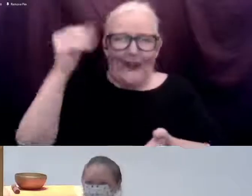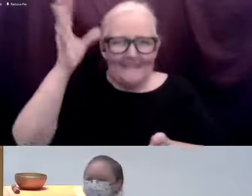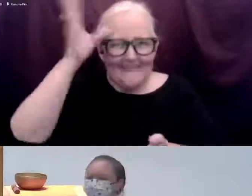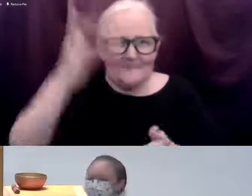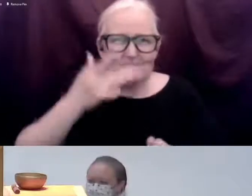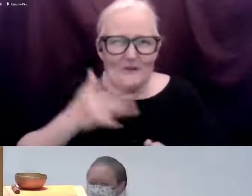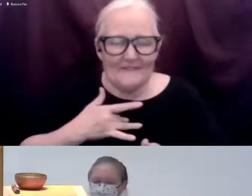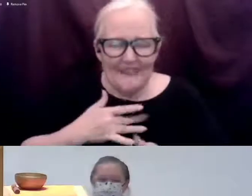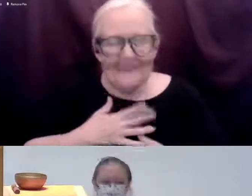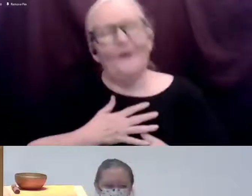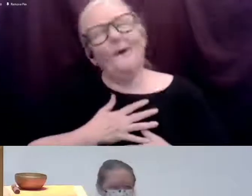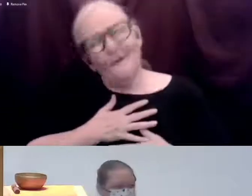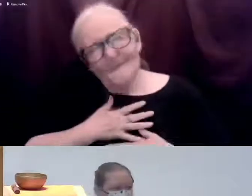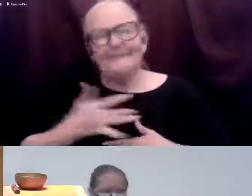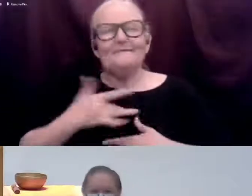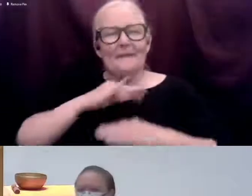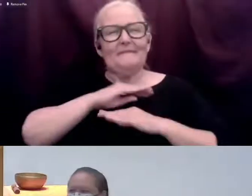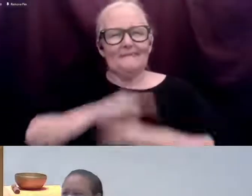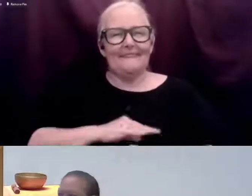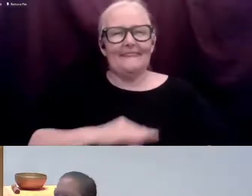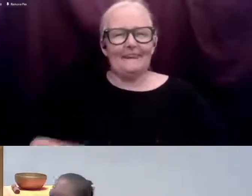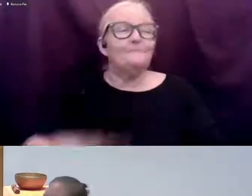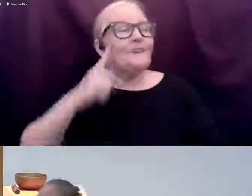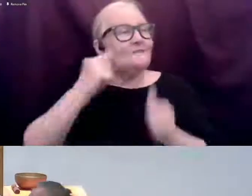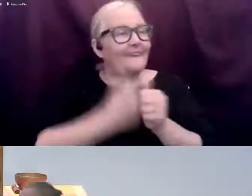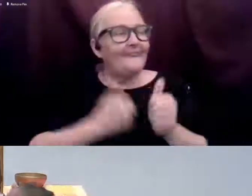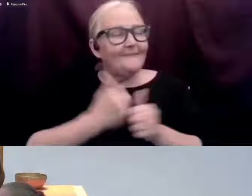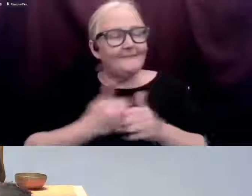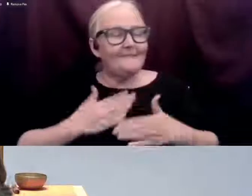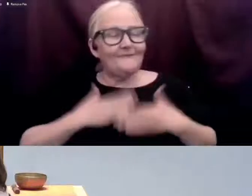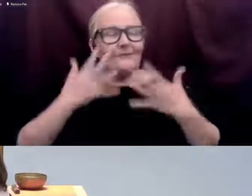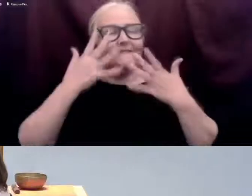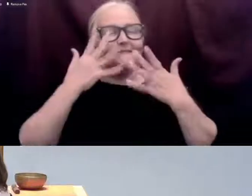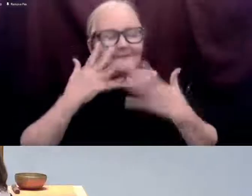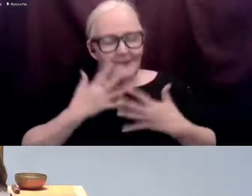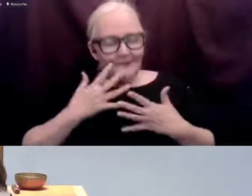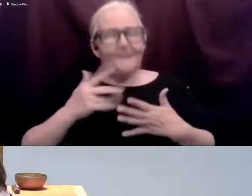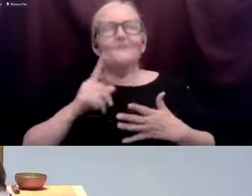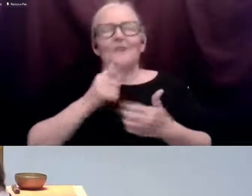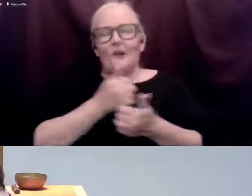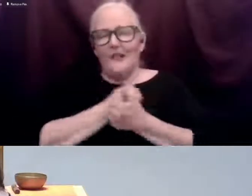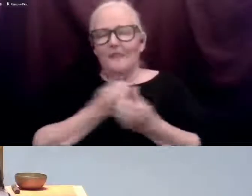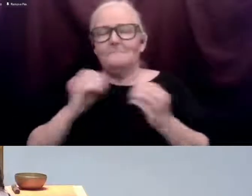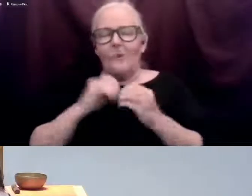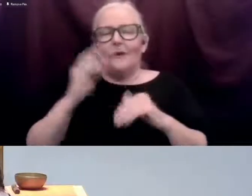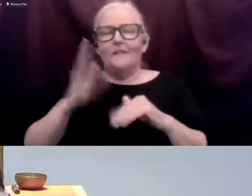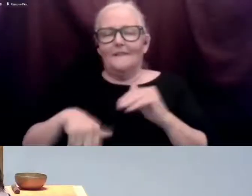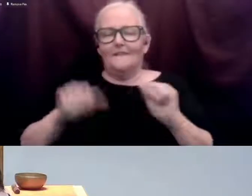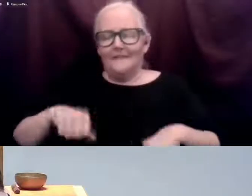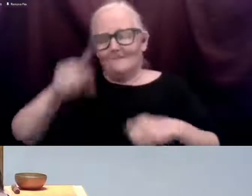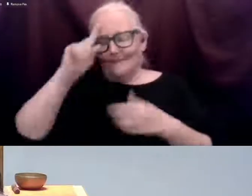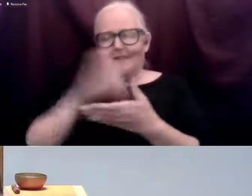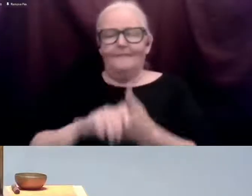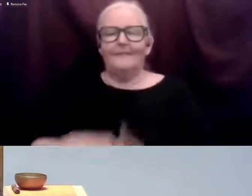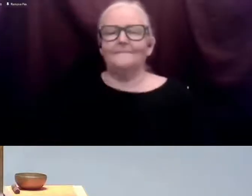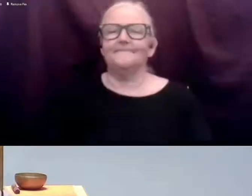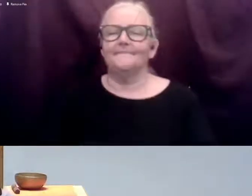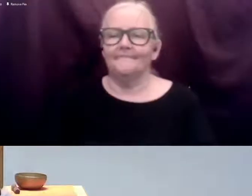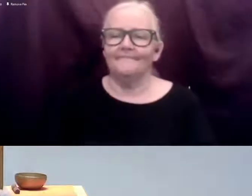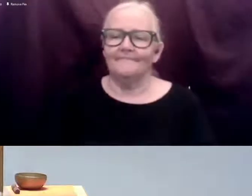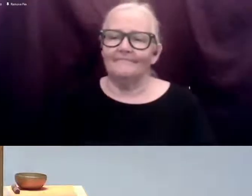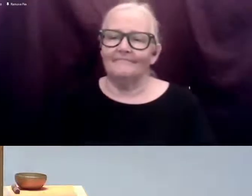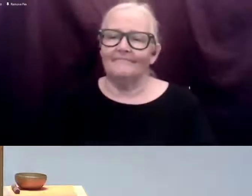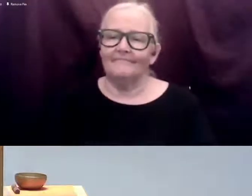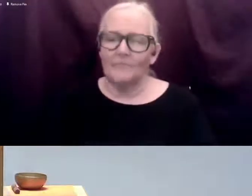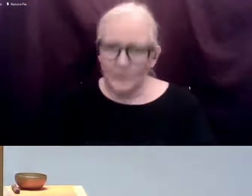In every joy and sorrow, we are held in love beyond belief. I also light